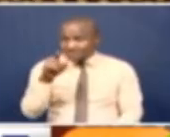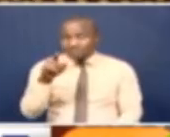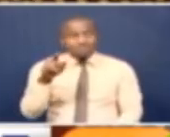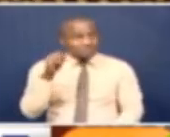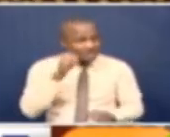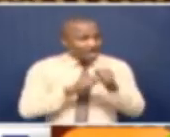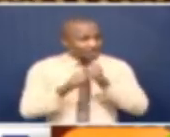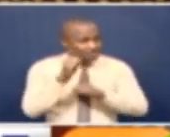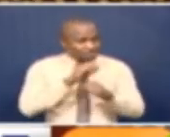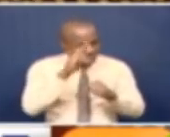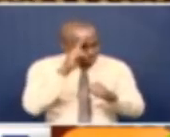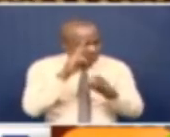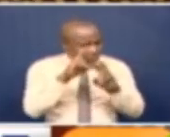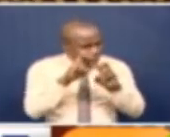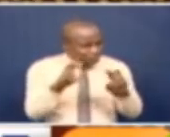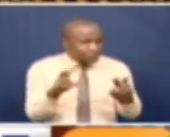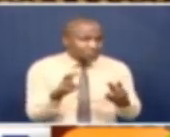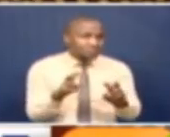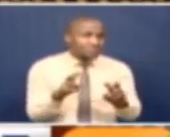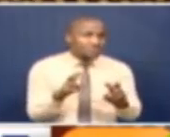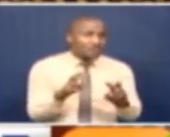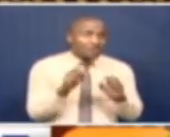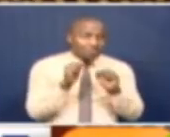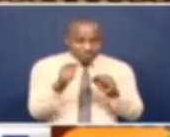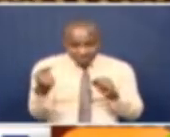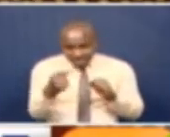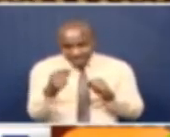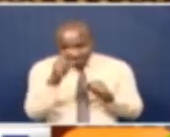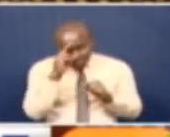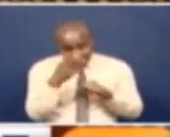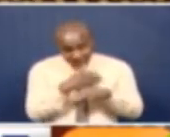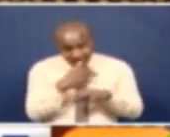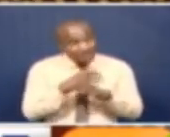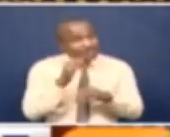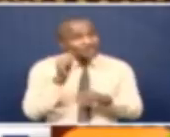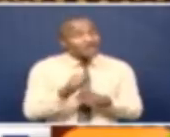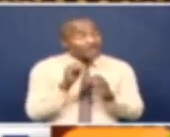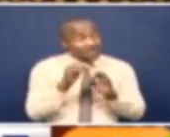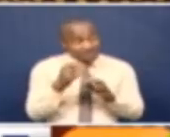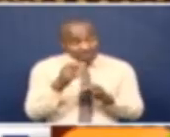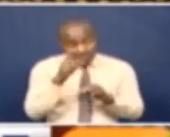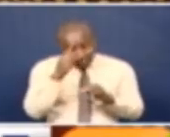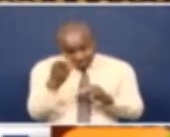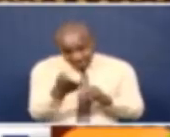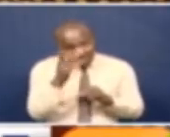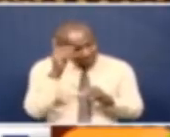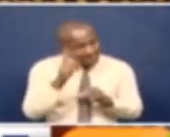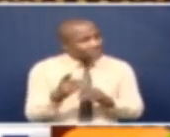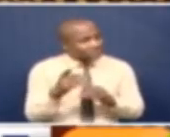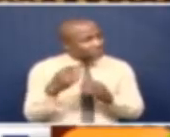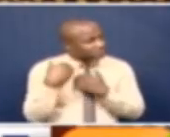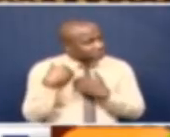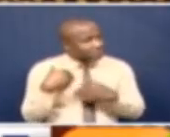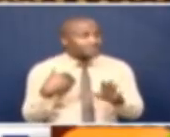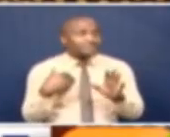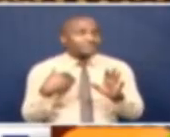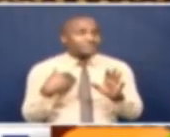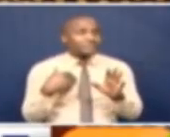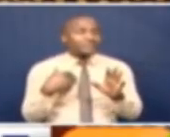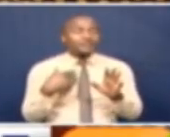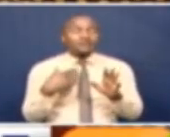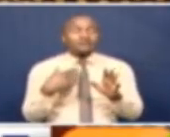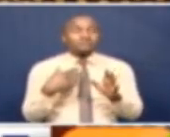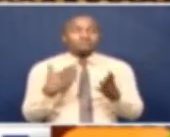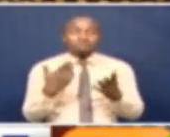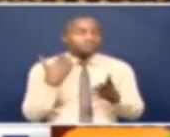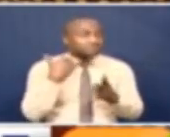officers. They could be rogue officers. And as it says, if they are rogue officers, they need to take personal responsibility, both in terms of criminal